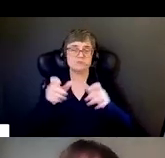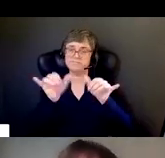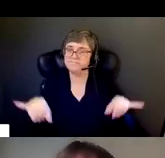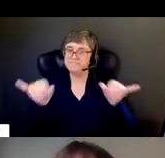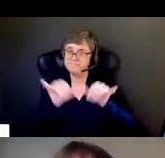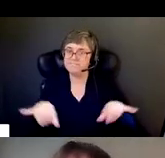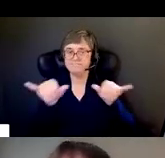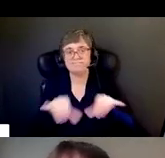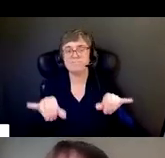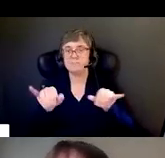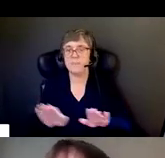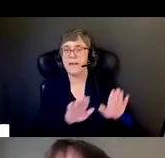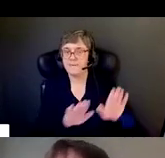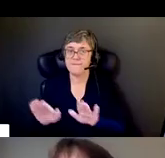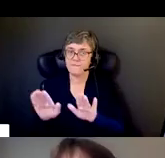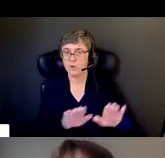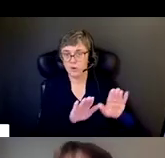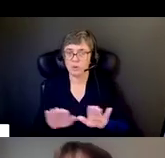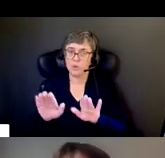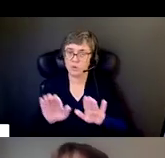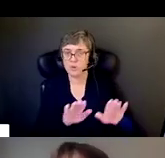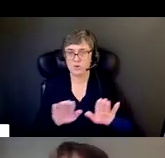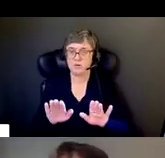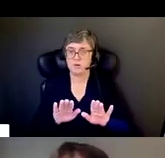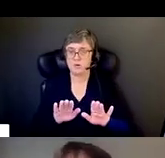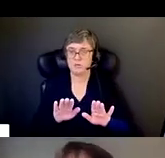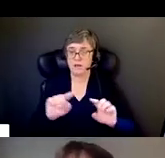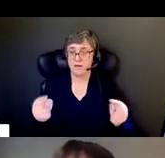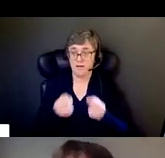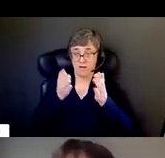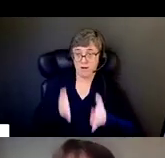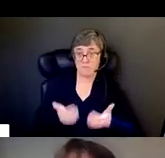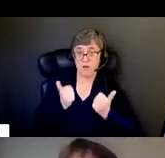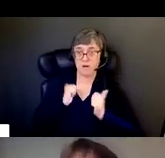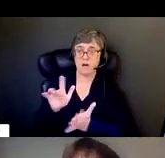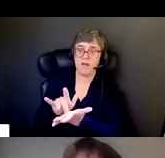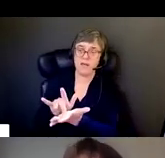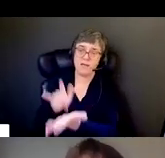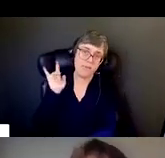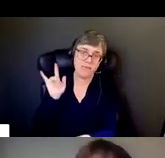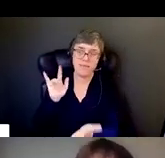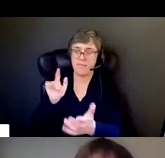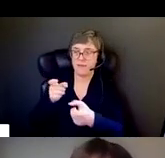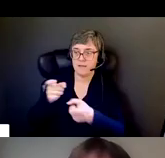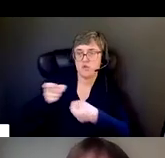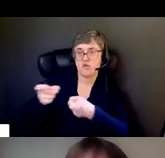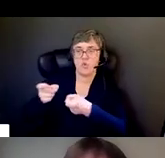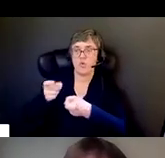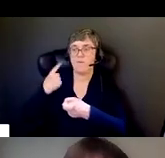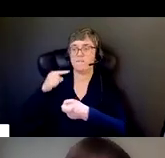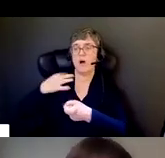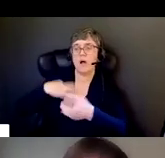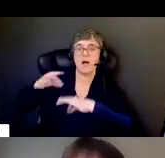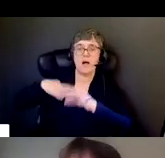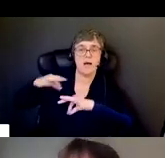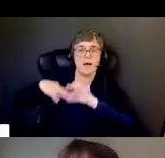seek to control their victims for the purpose of extracting benefits. So that's kind of the essence of